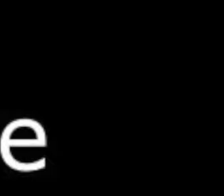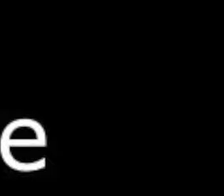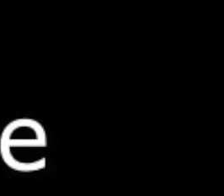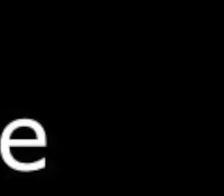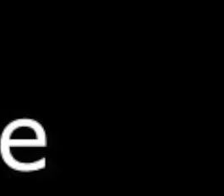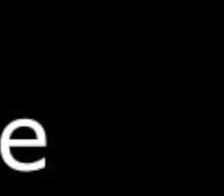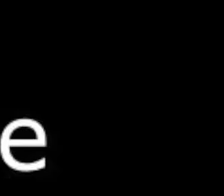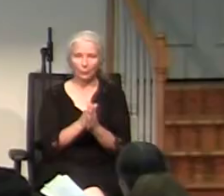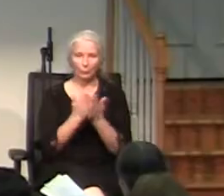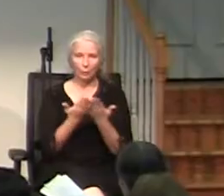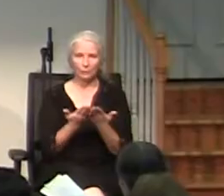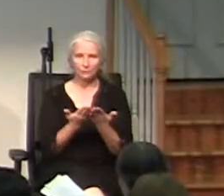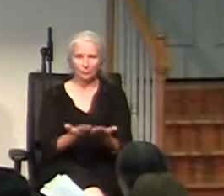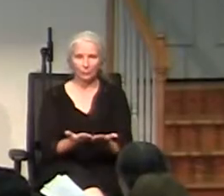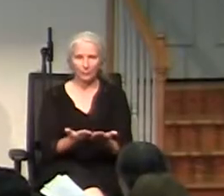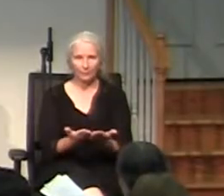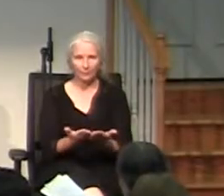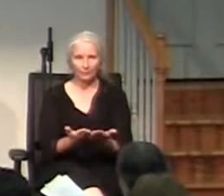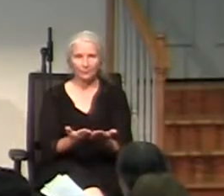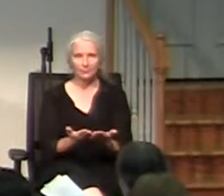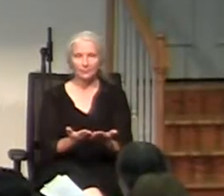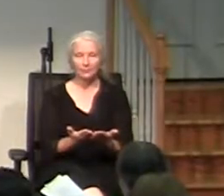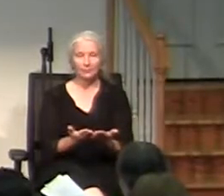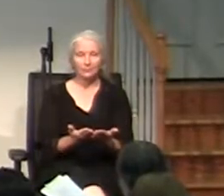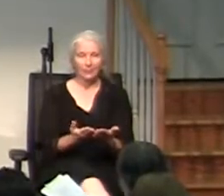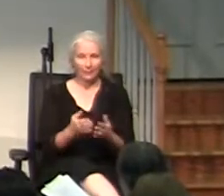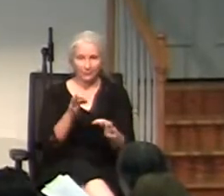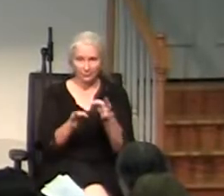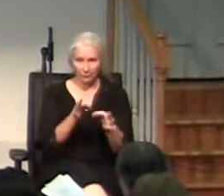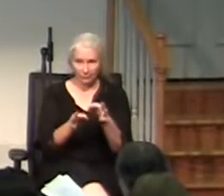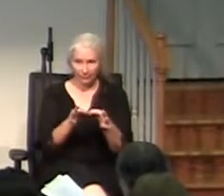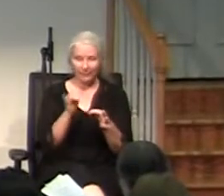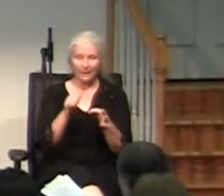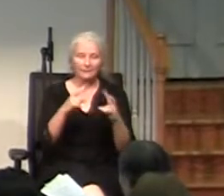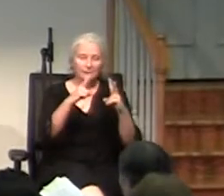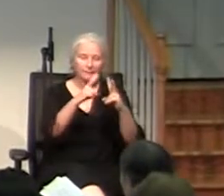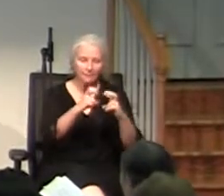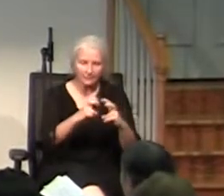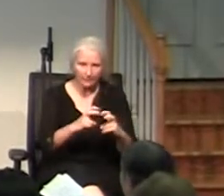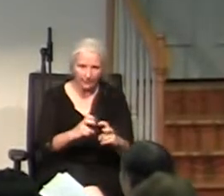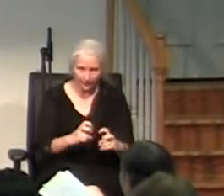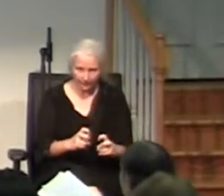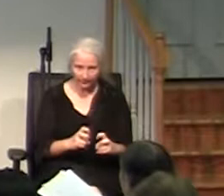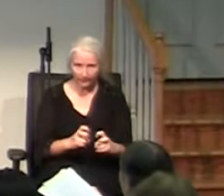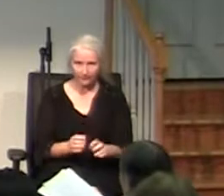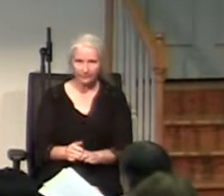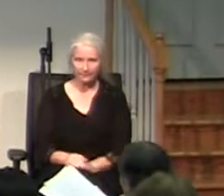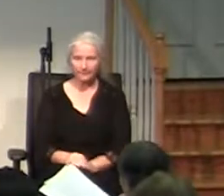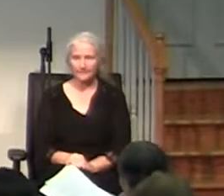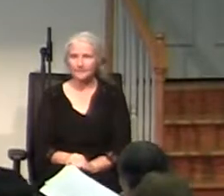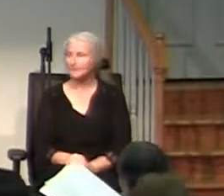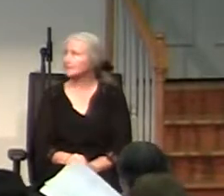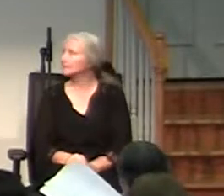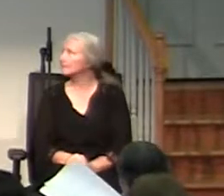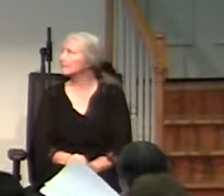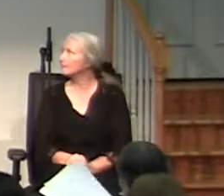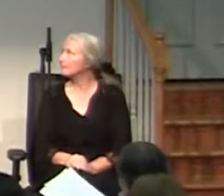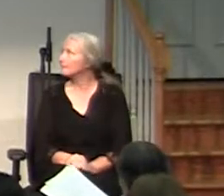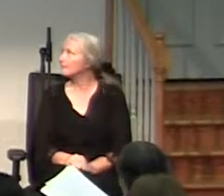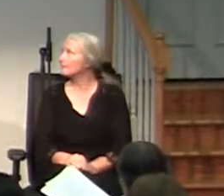is investigative in nature. I want to share something that happened some time ago, and you're probably familiar with the New